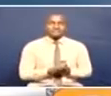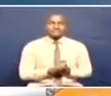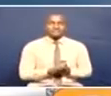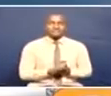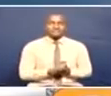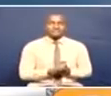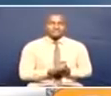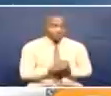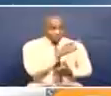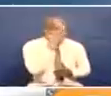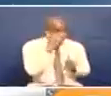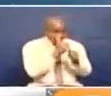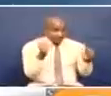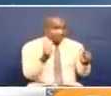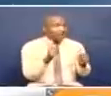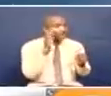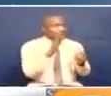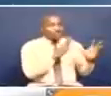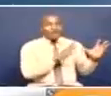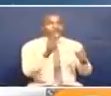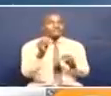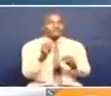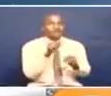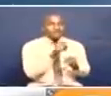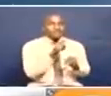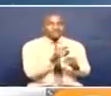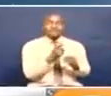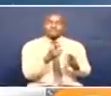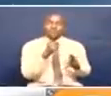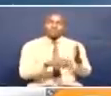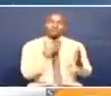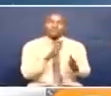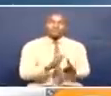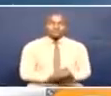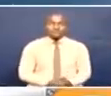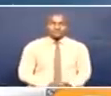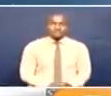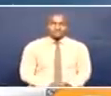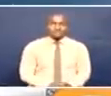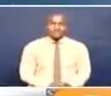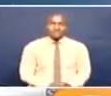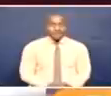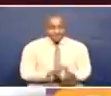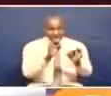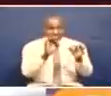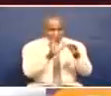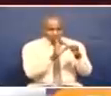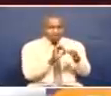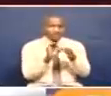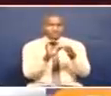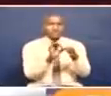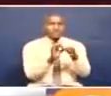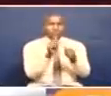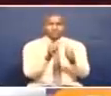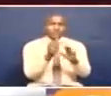you know them. It's true. They will leave. But, you know, that is what you, Jeff, don't want that's to do. What we don't want. That not happen when you have a coalition. But even